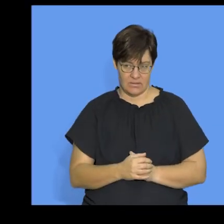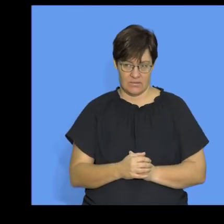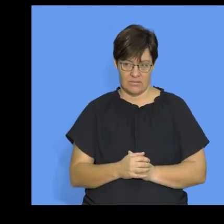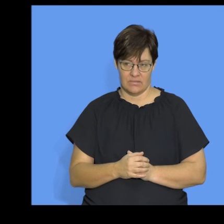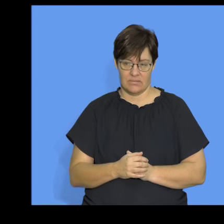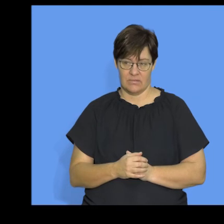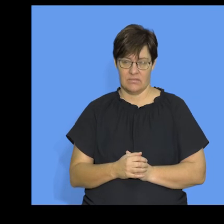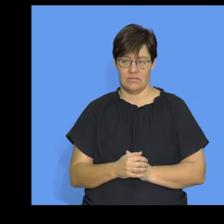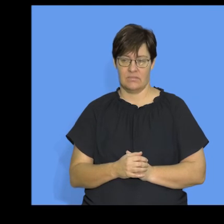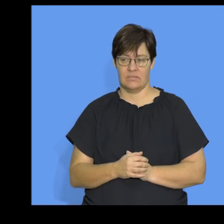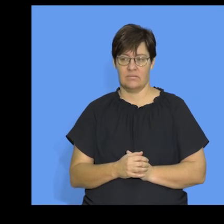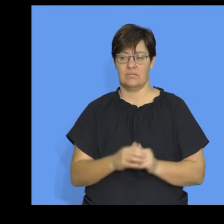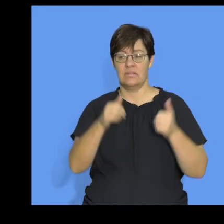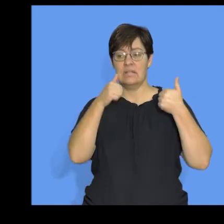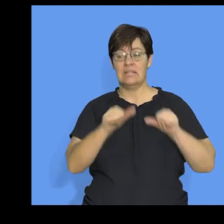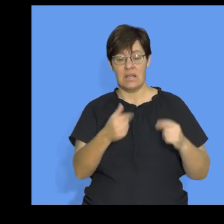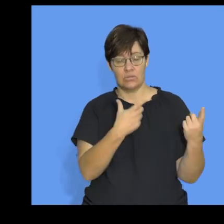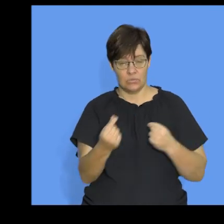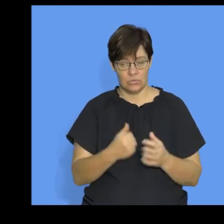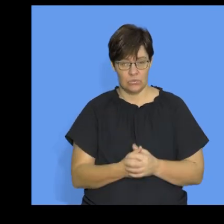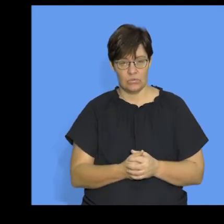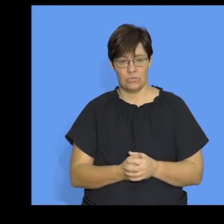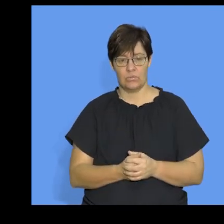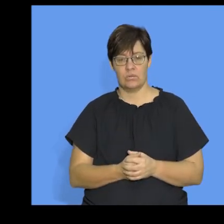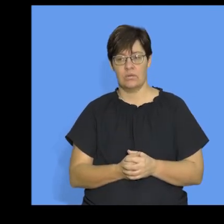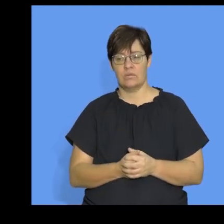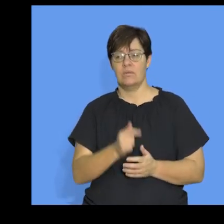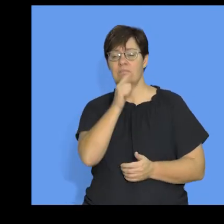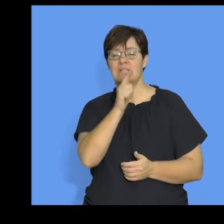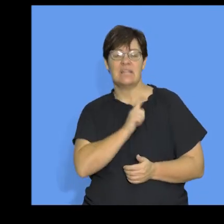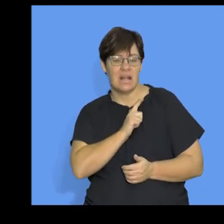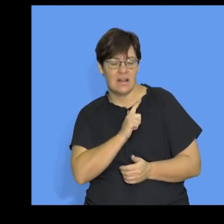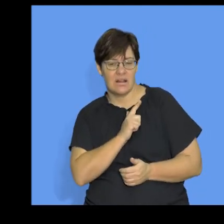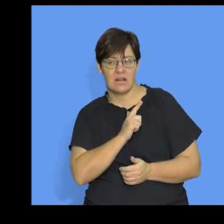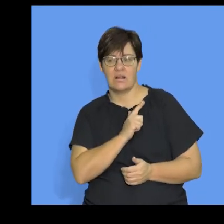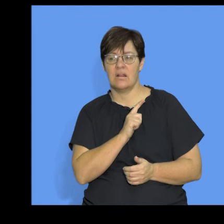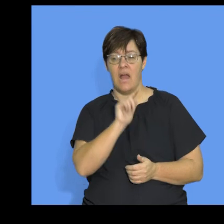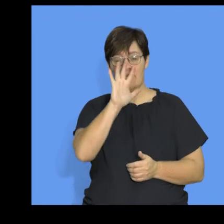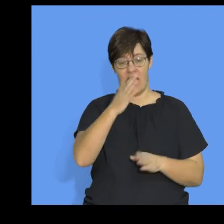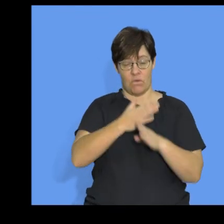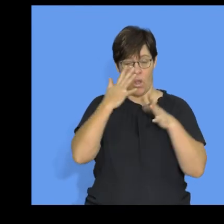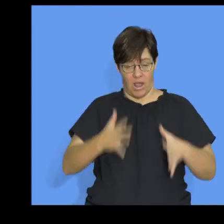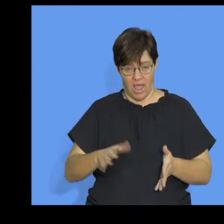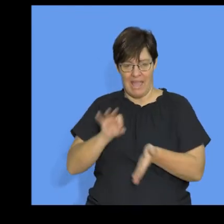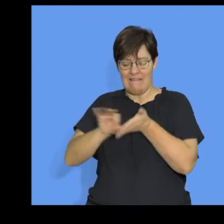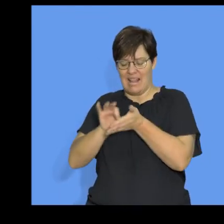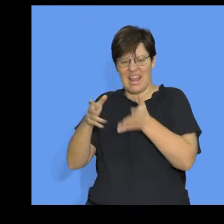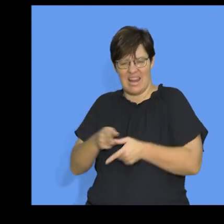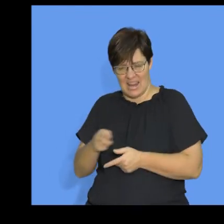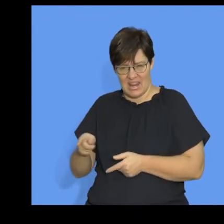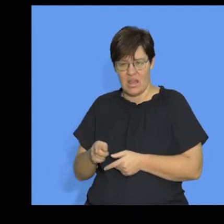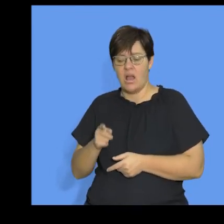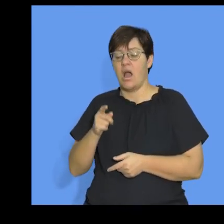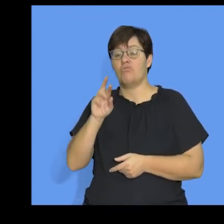Okay, the next one that we have to do is we are told that we have 5 casual workers who clean the factory at 45 Rand per